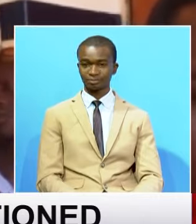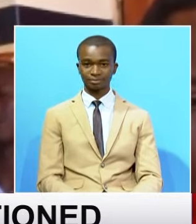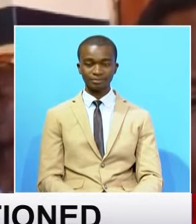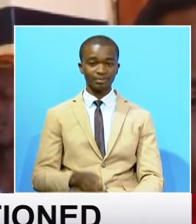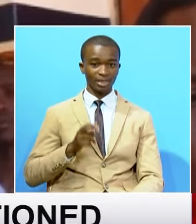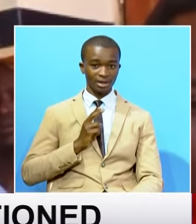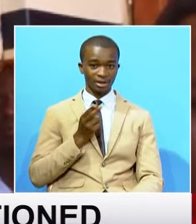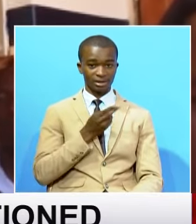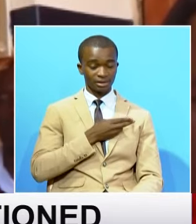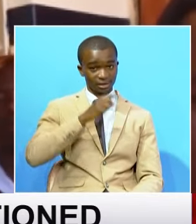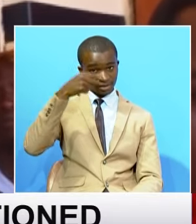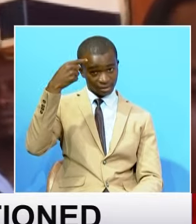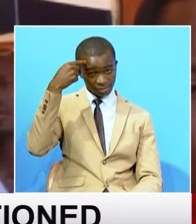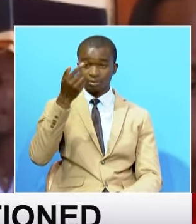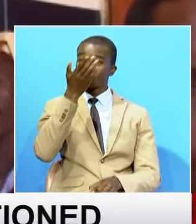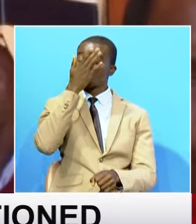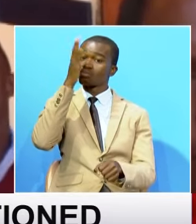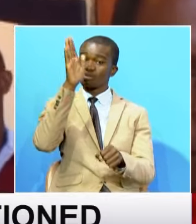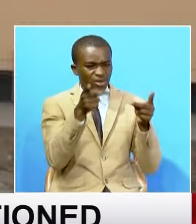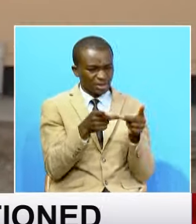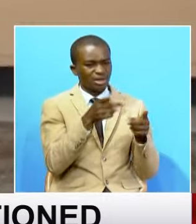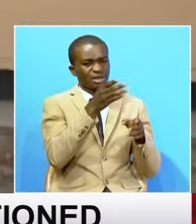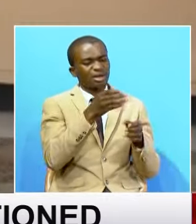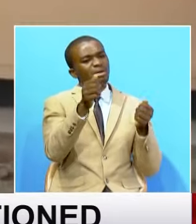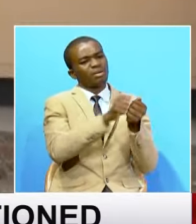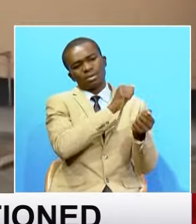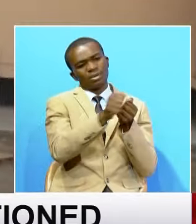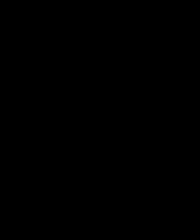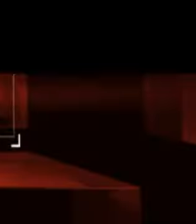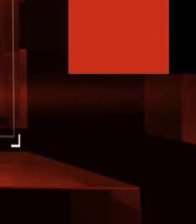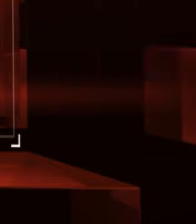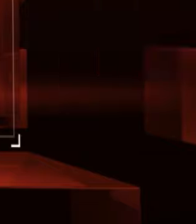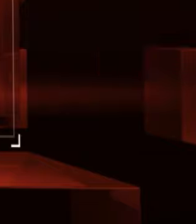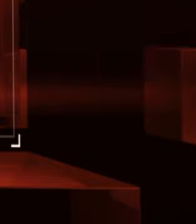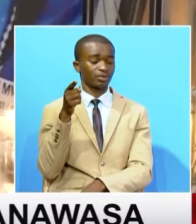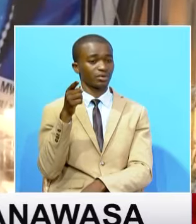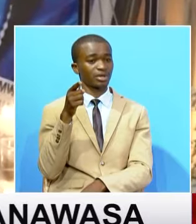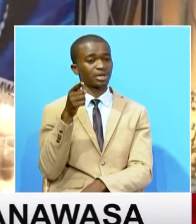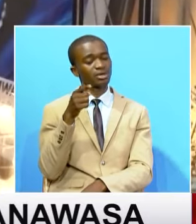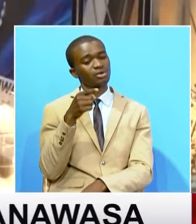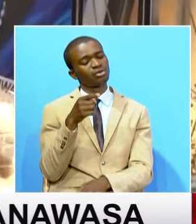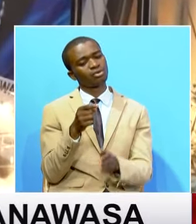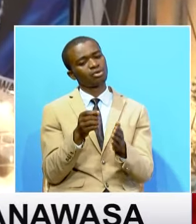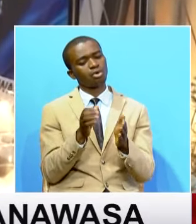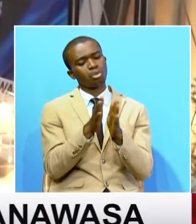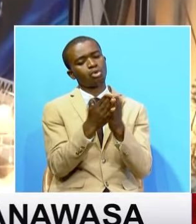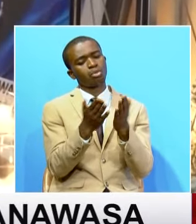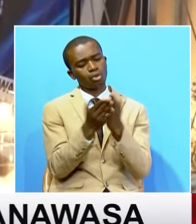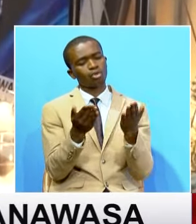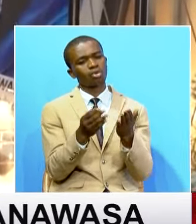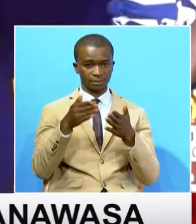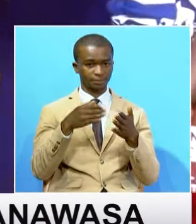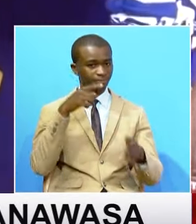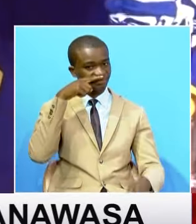Home Affairs Minister urges public to protect infrastructure. And Lusaka Province Minister mourns a